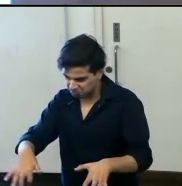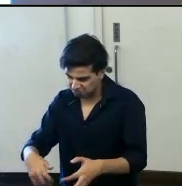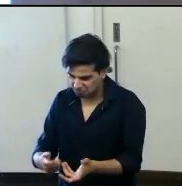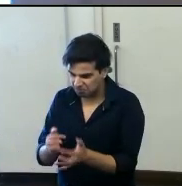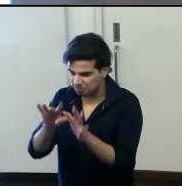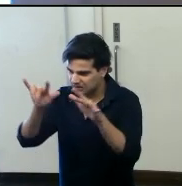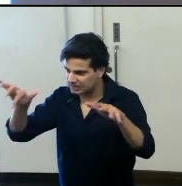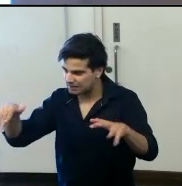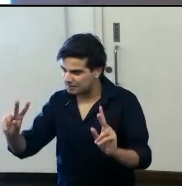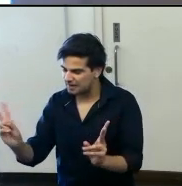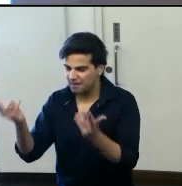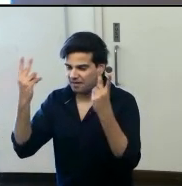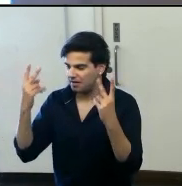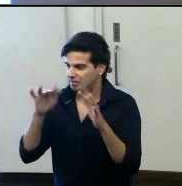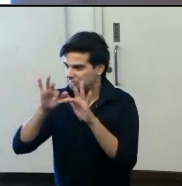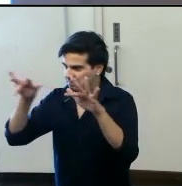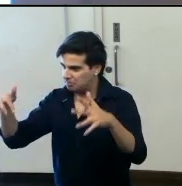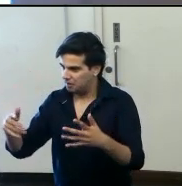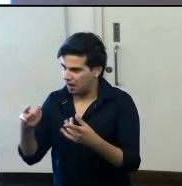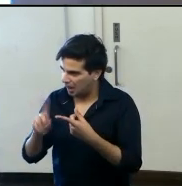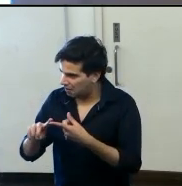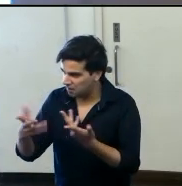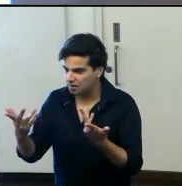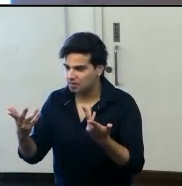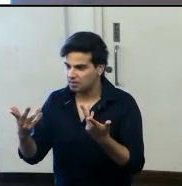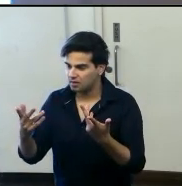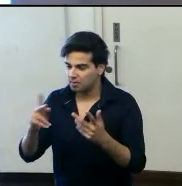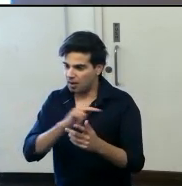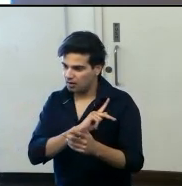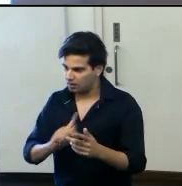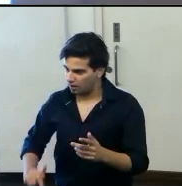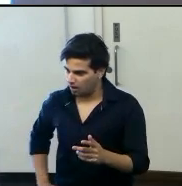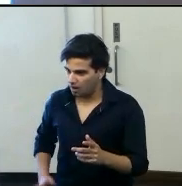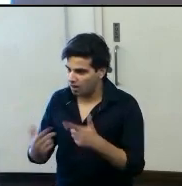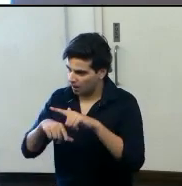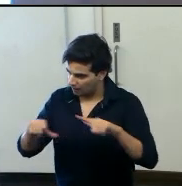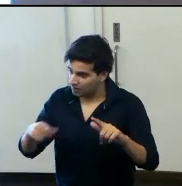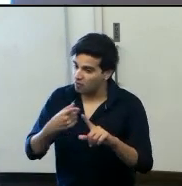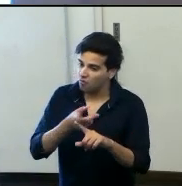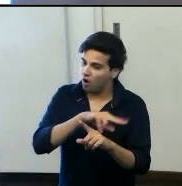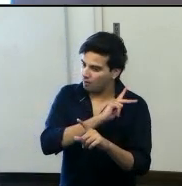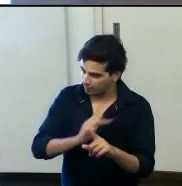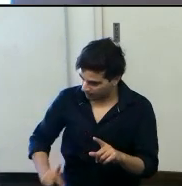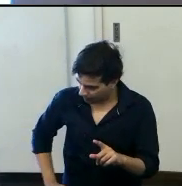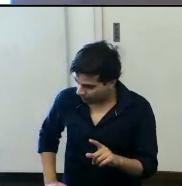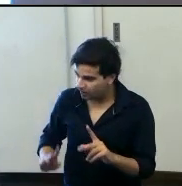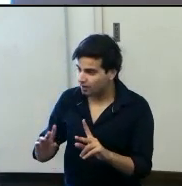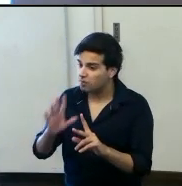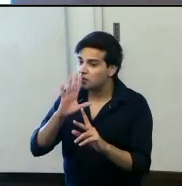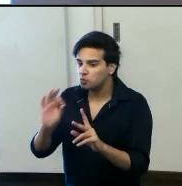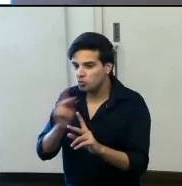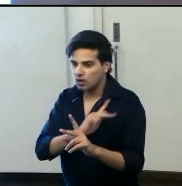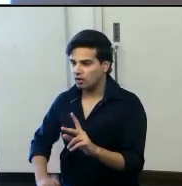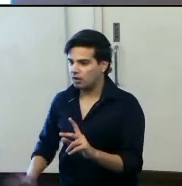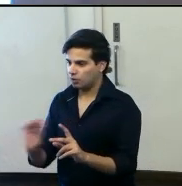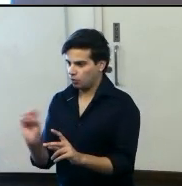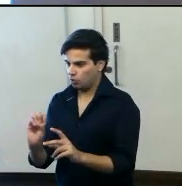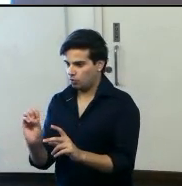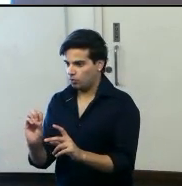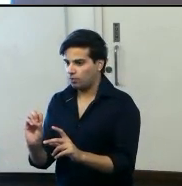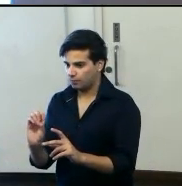Everything just happens in Kannada, through Kannada, which is not Kannada,